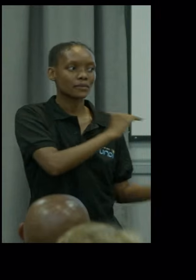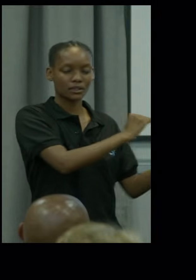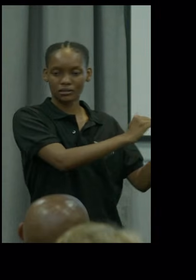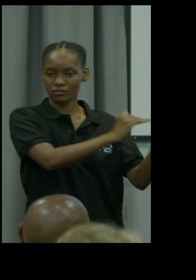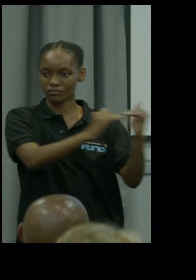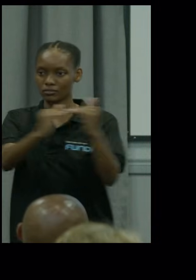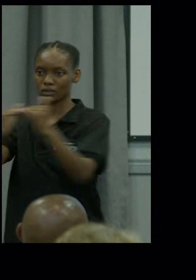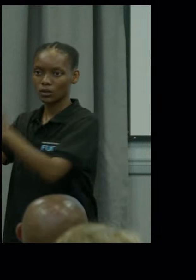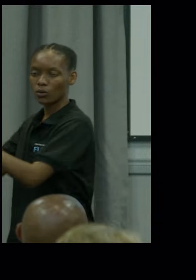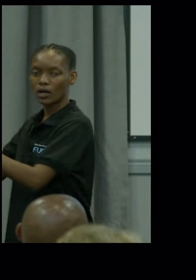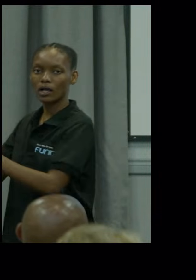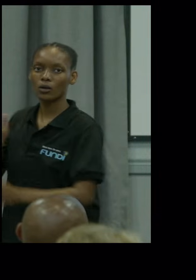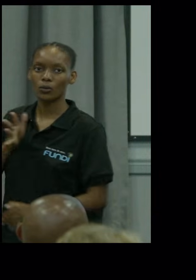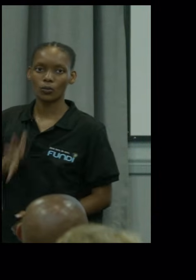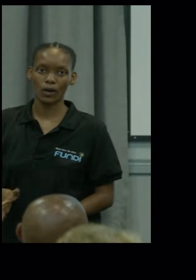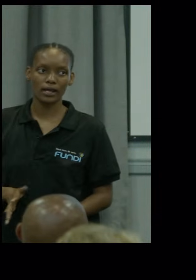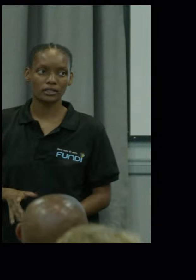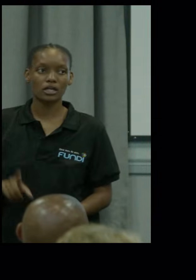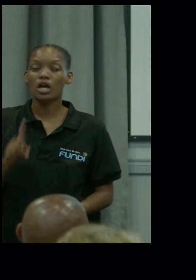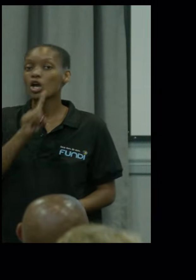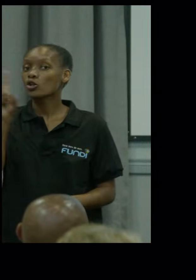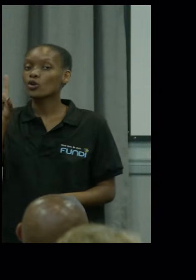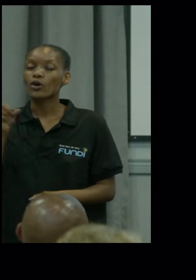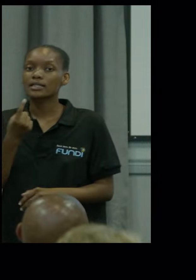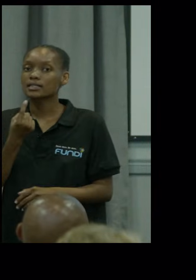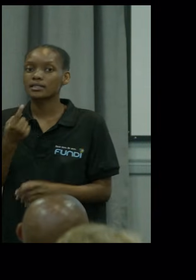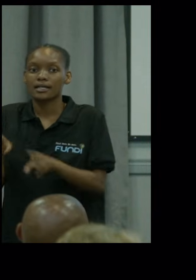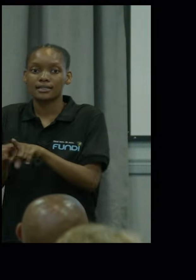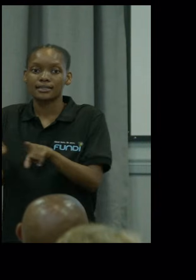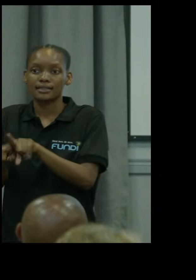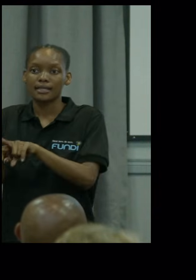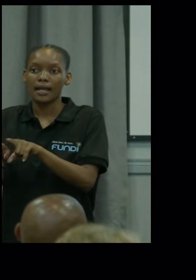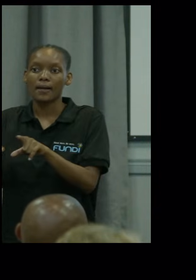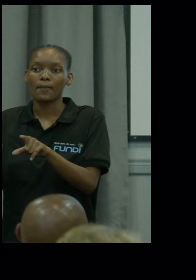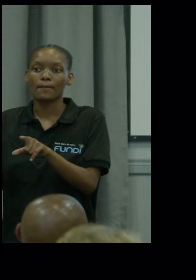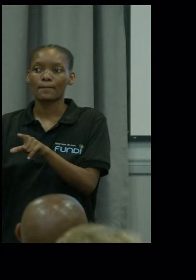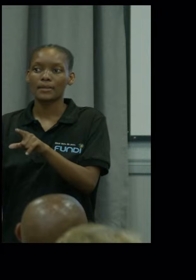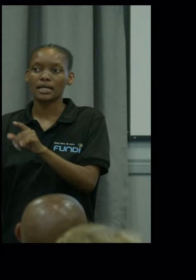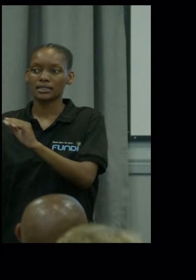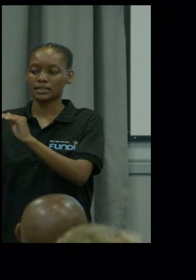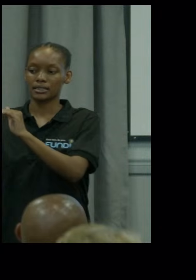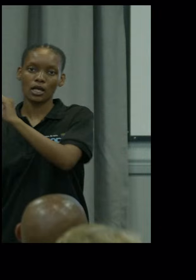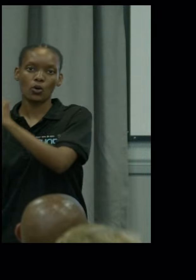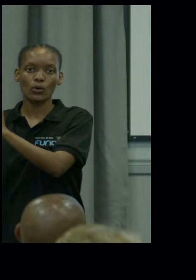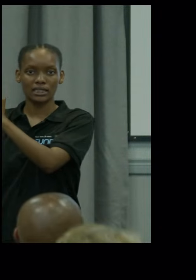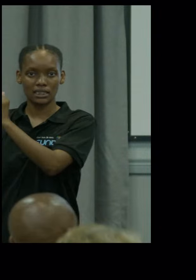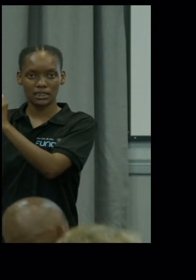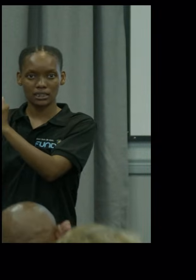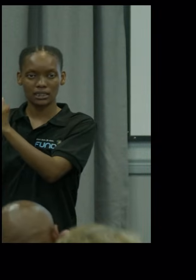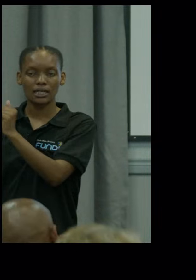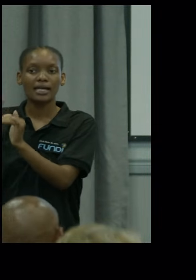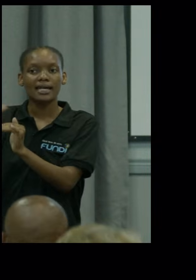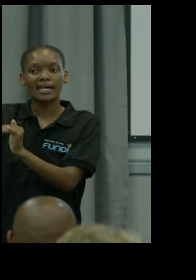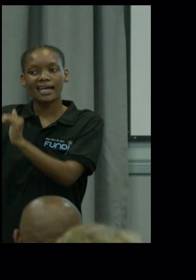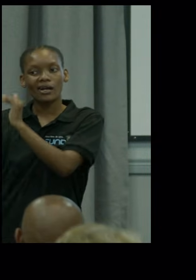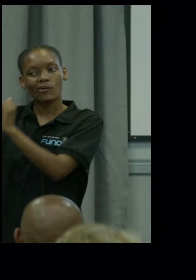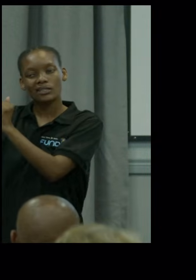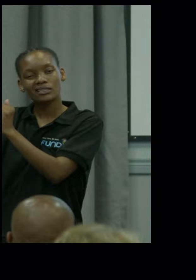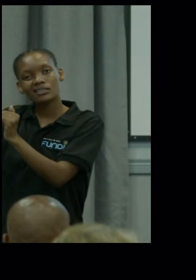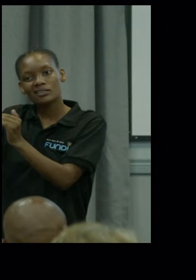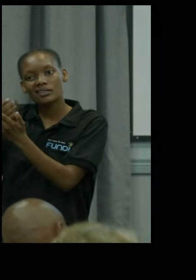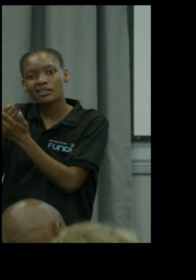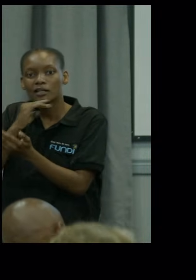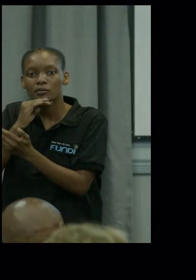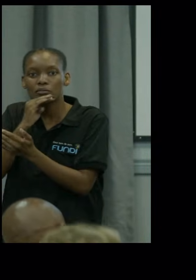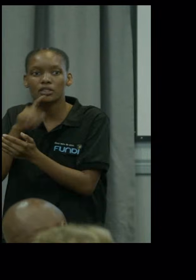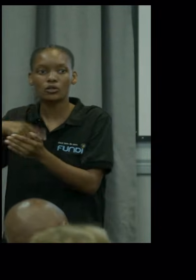equality-oriented, which is not the same as equity. Equity can often be unequal, all right? Equity can be, we're going to give more